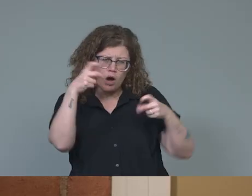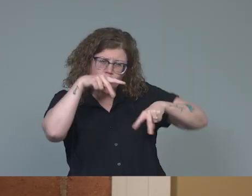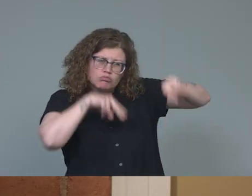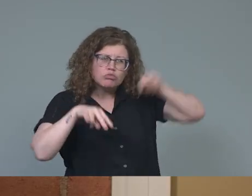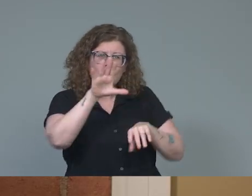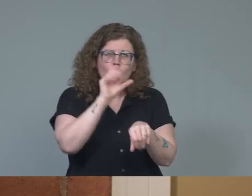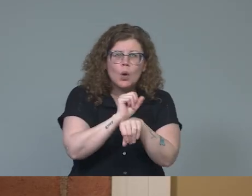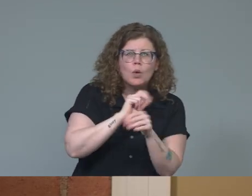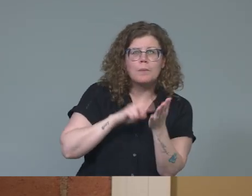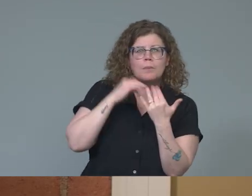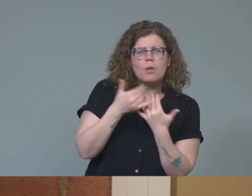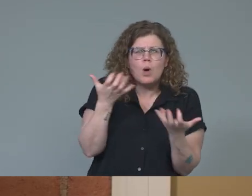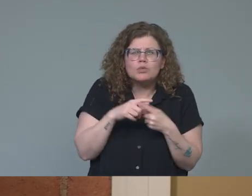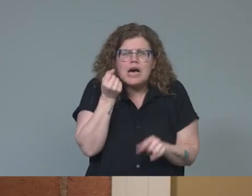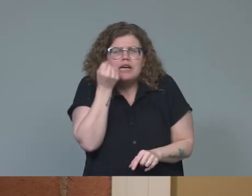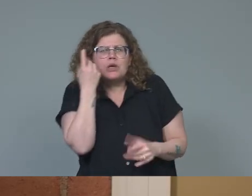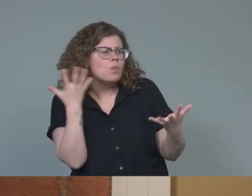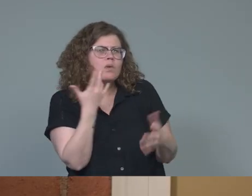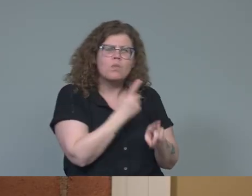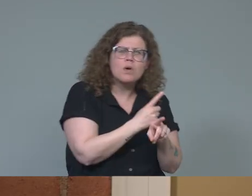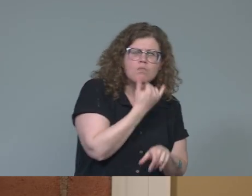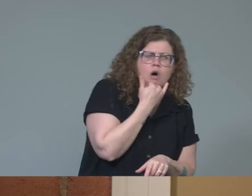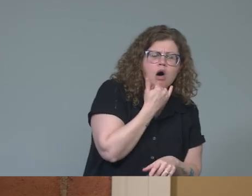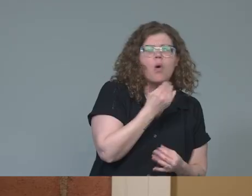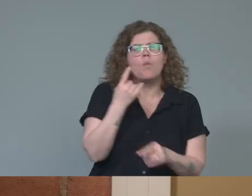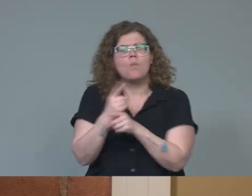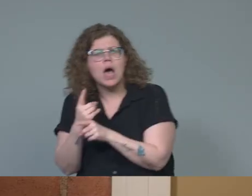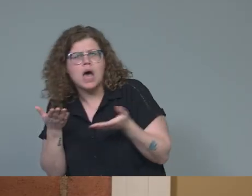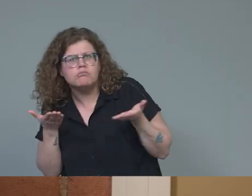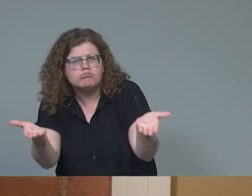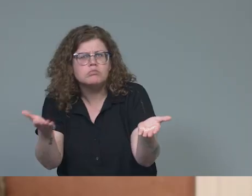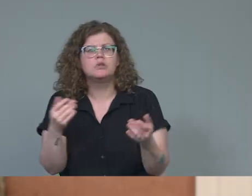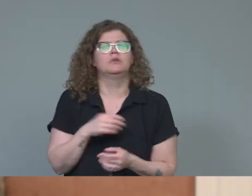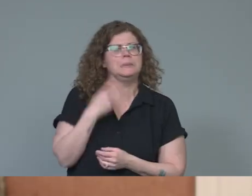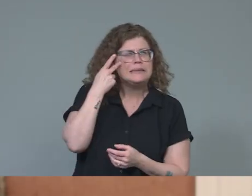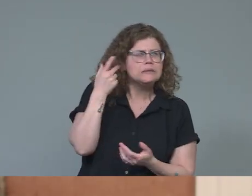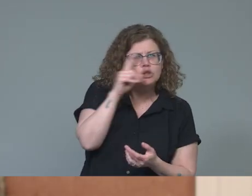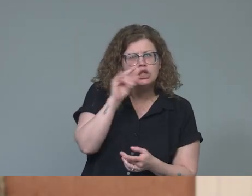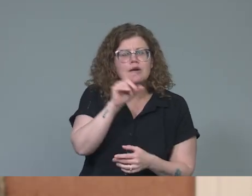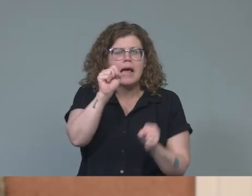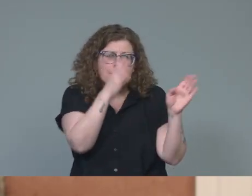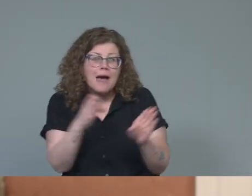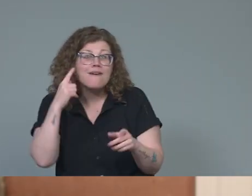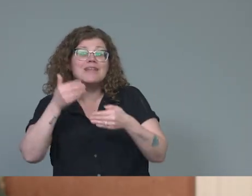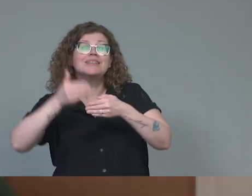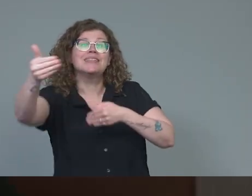We're going to look today at some common risks and pitfalls at the end of your project that you should keep in mind. And then we're going to talk about where to go from